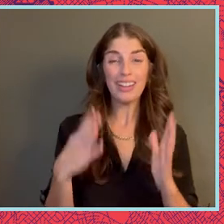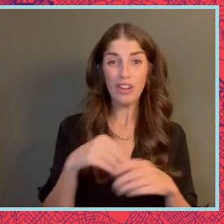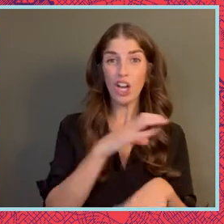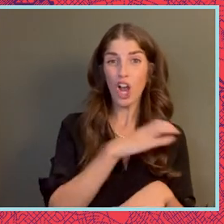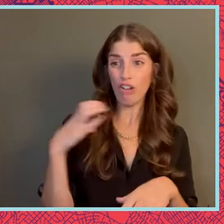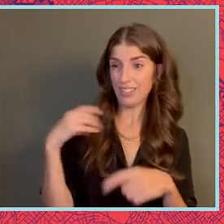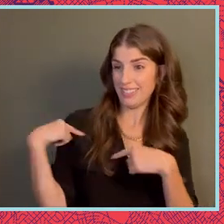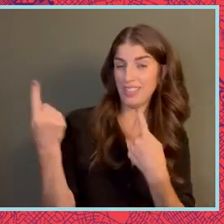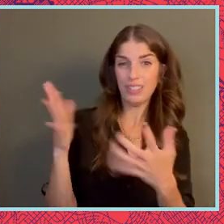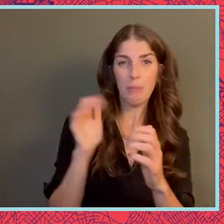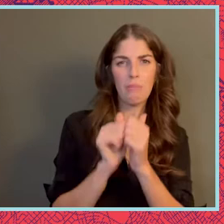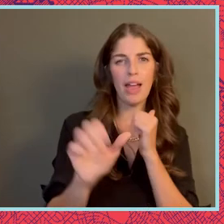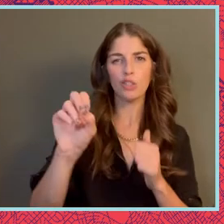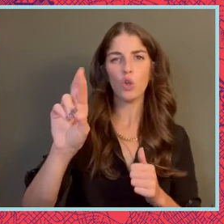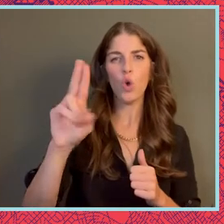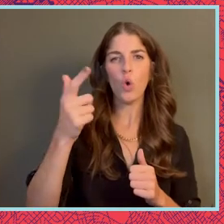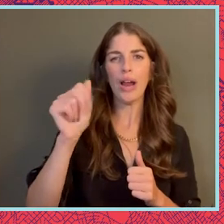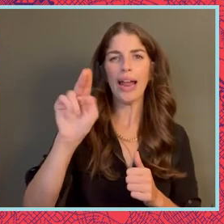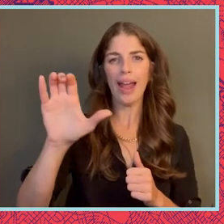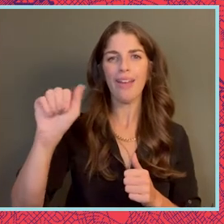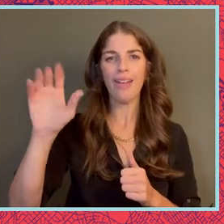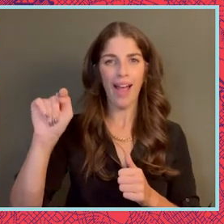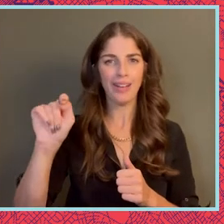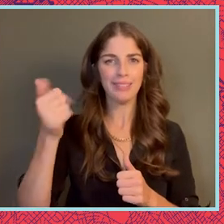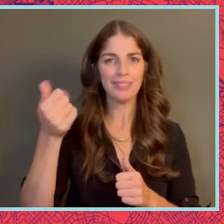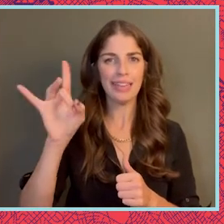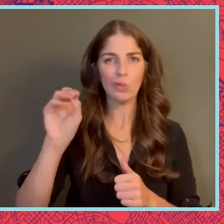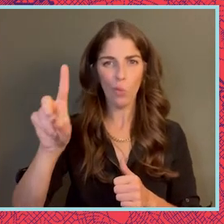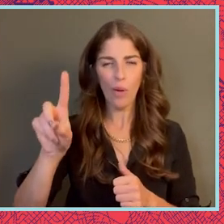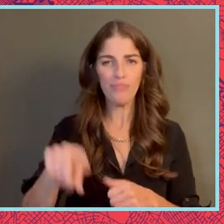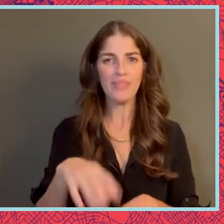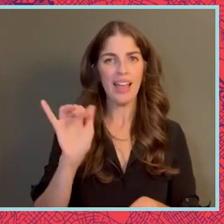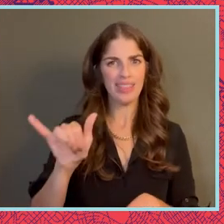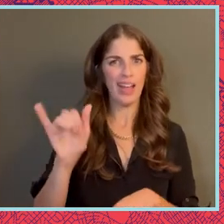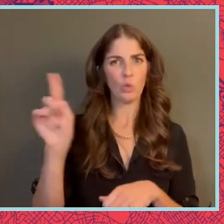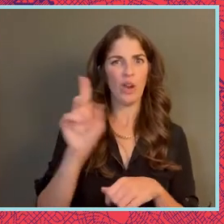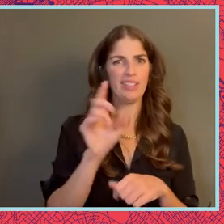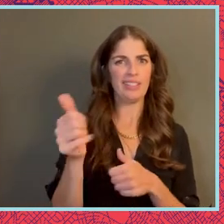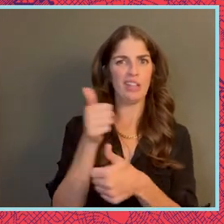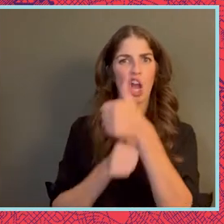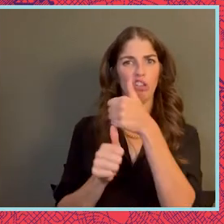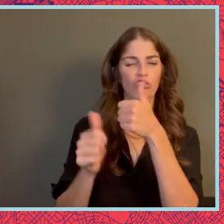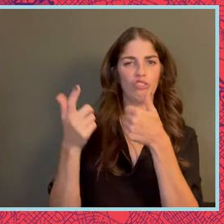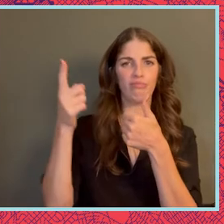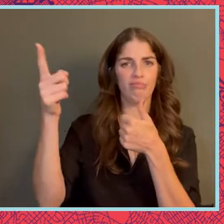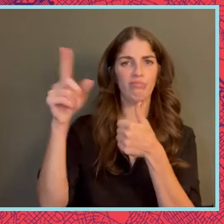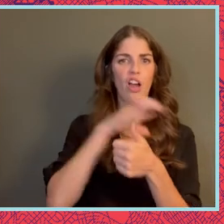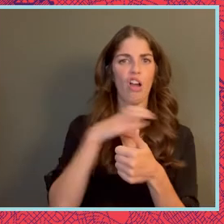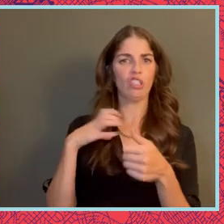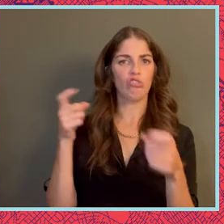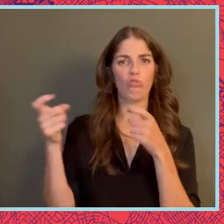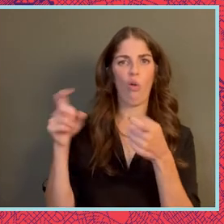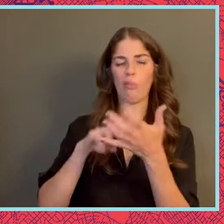in Congress since the passage of the Organic Act in 1801. Which placed a district under congressional control and